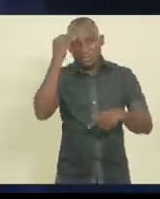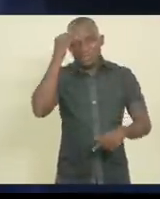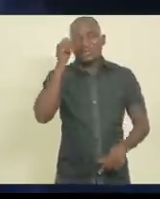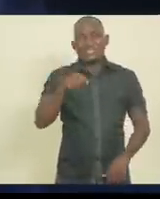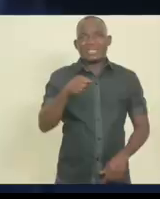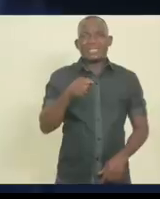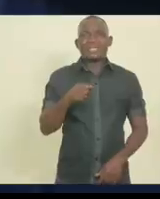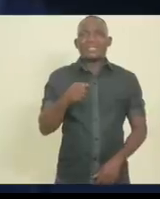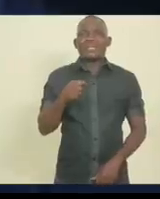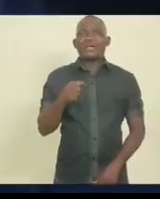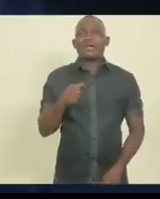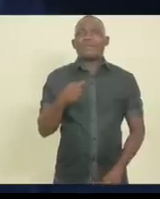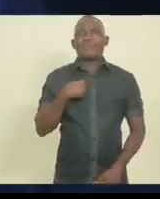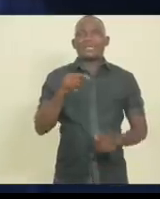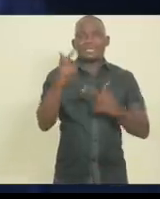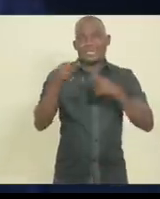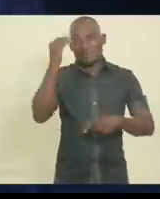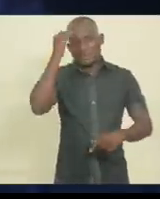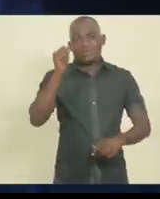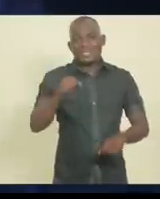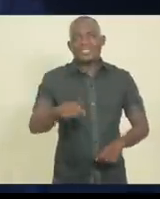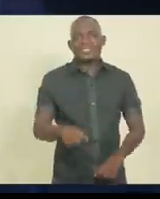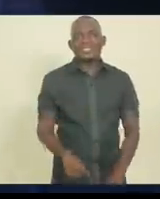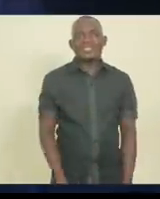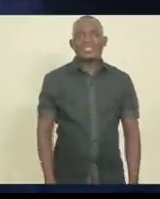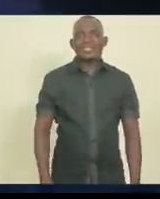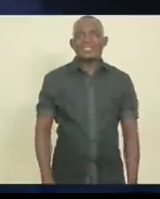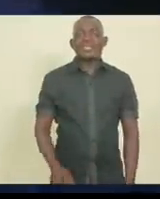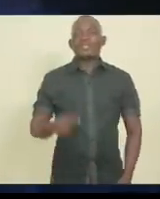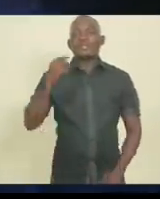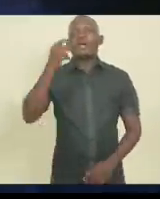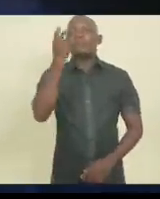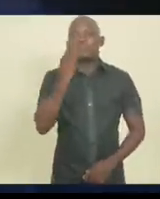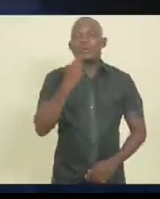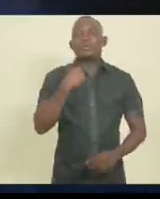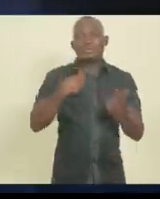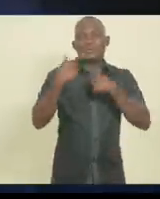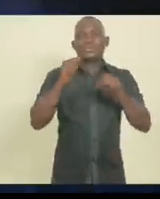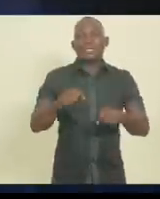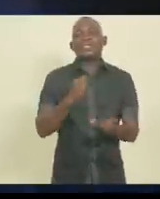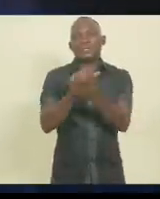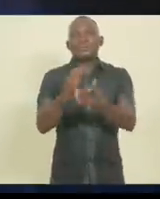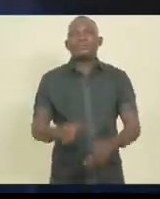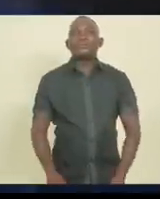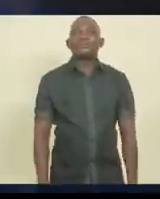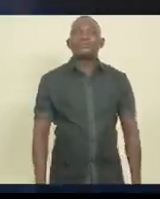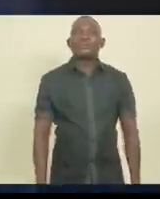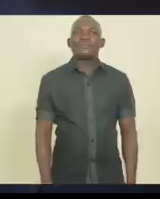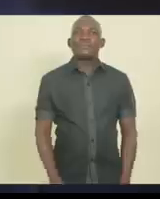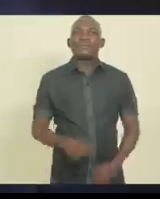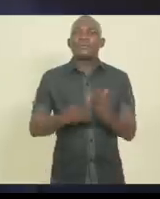the language so that I can help him. So what do you want to tell him?